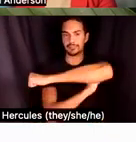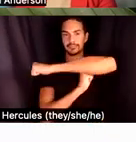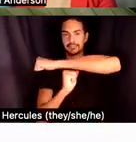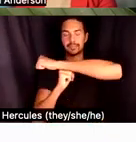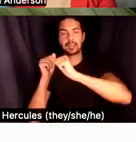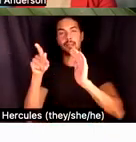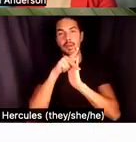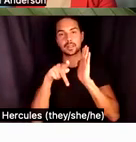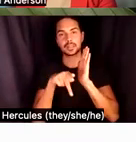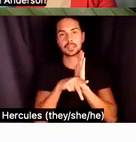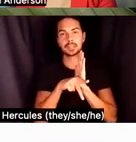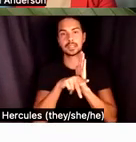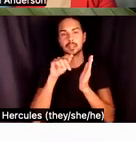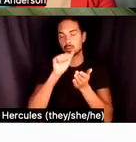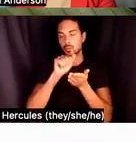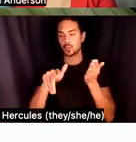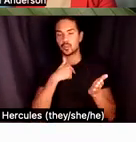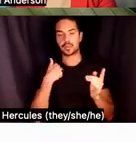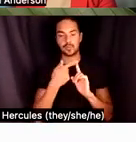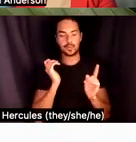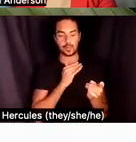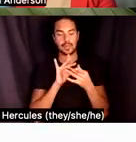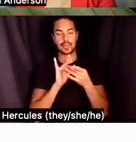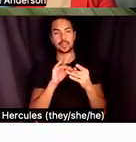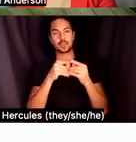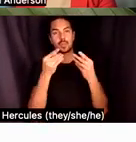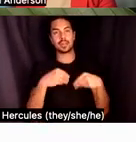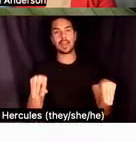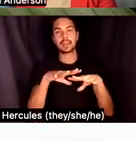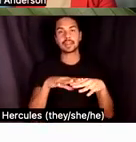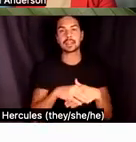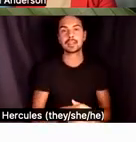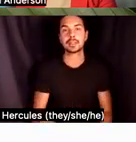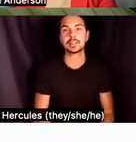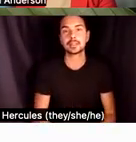to remove us from our connection to the land,